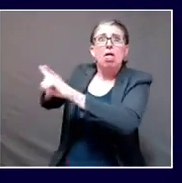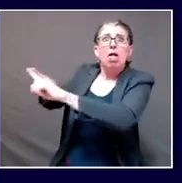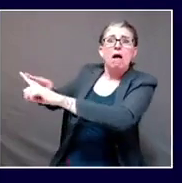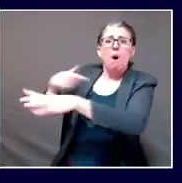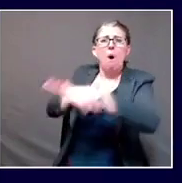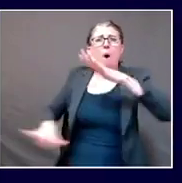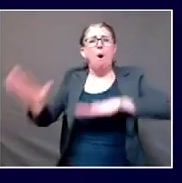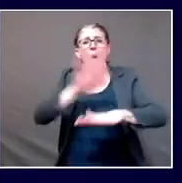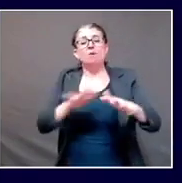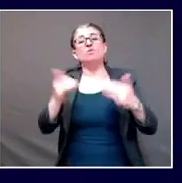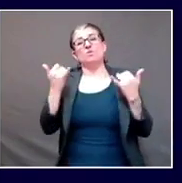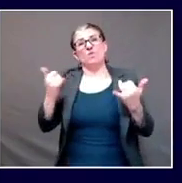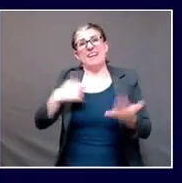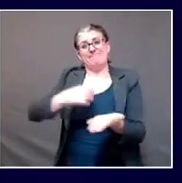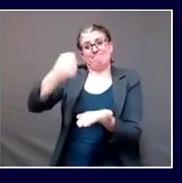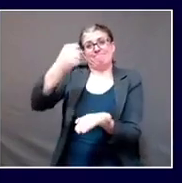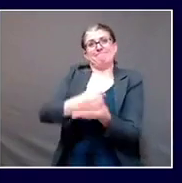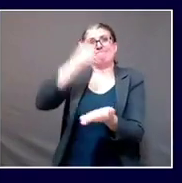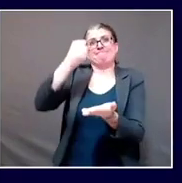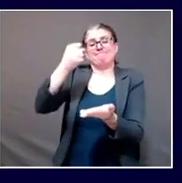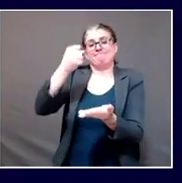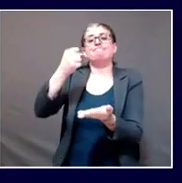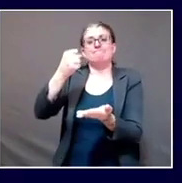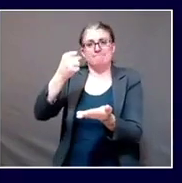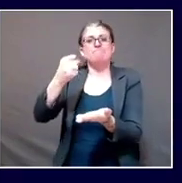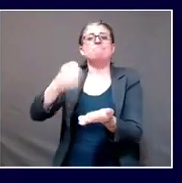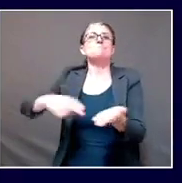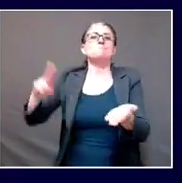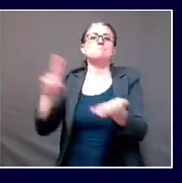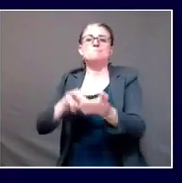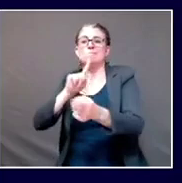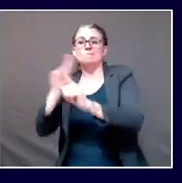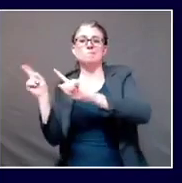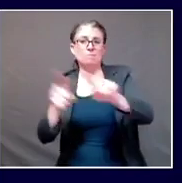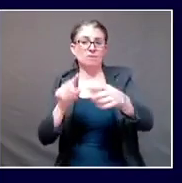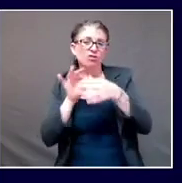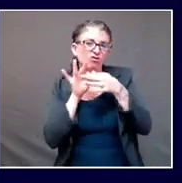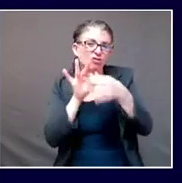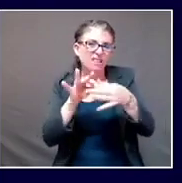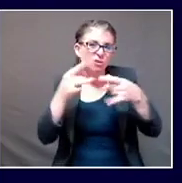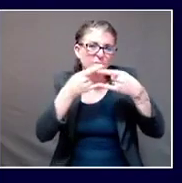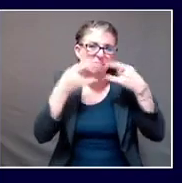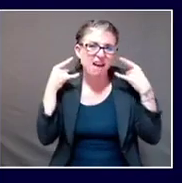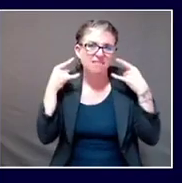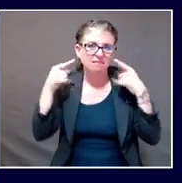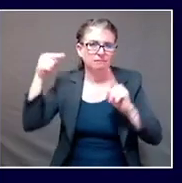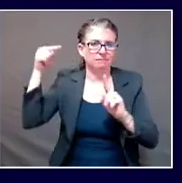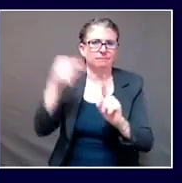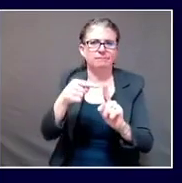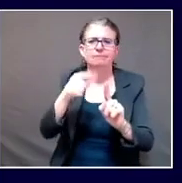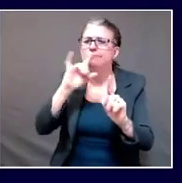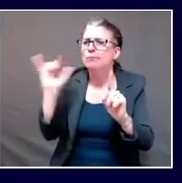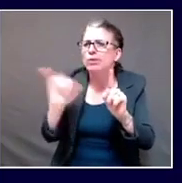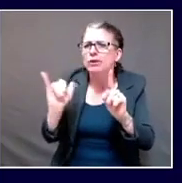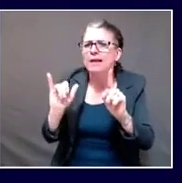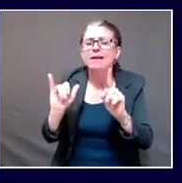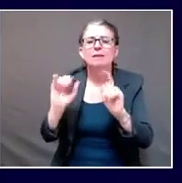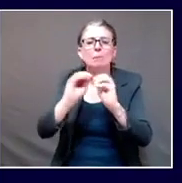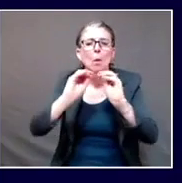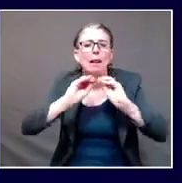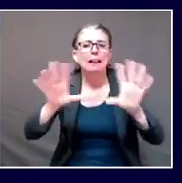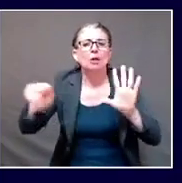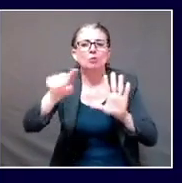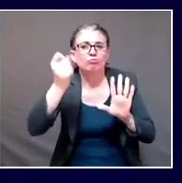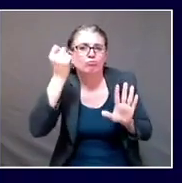last two months now, all people in a public setting have been required to wear a face covering. Starting today, the owners and operators of